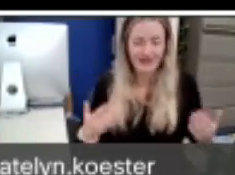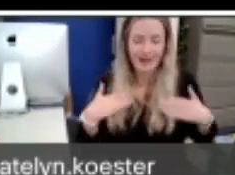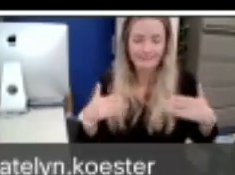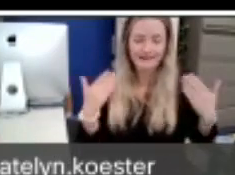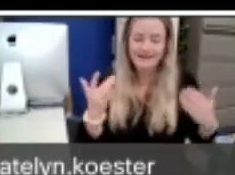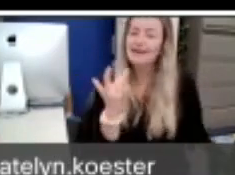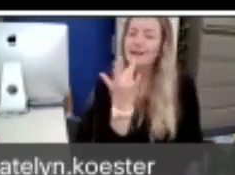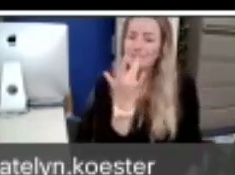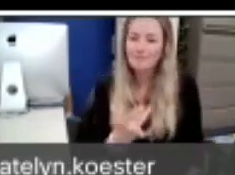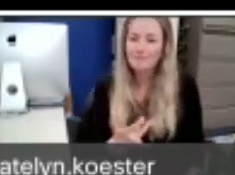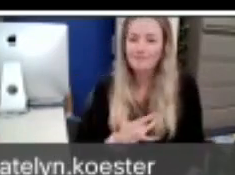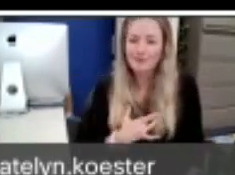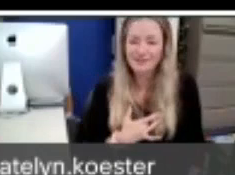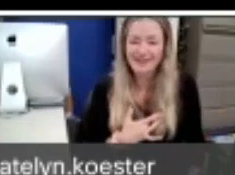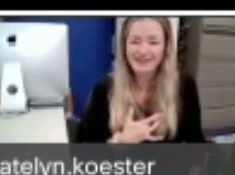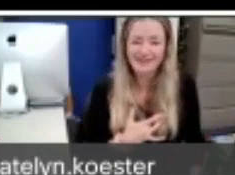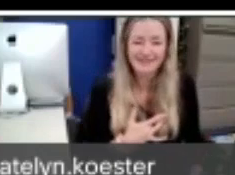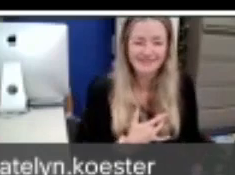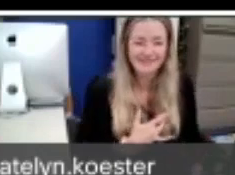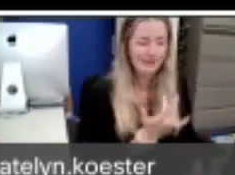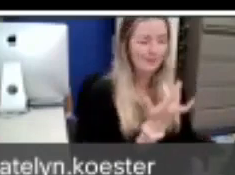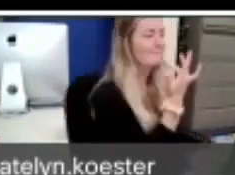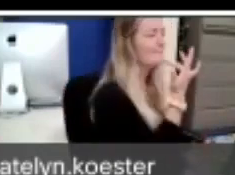chest. Mm-hmm. Happy birthday.